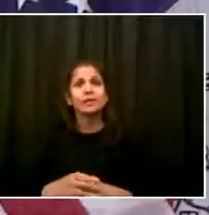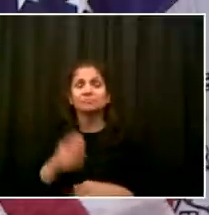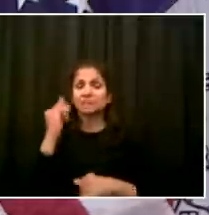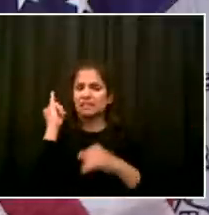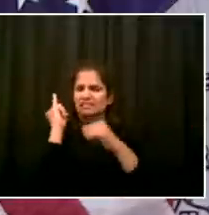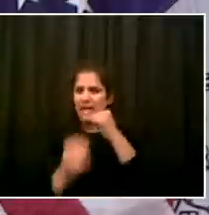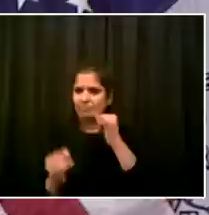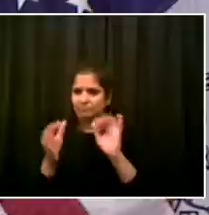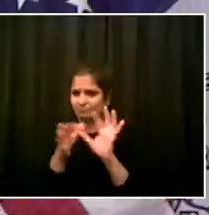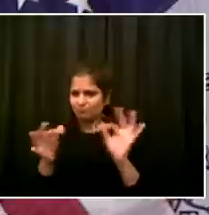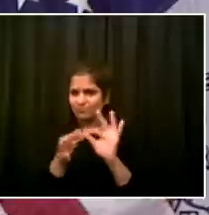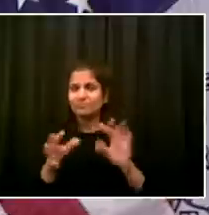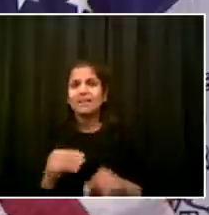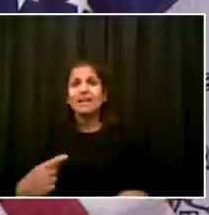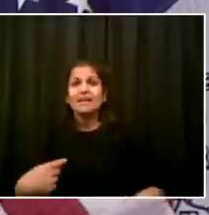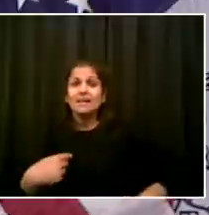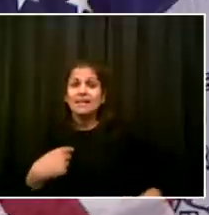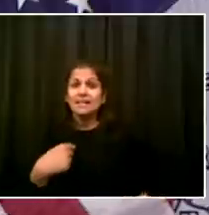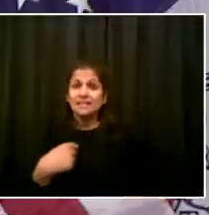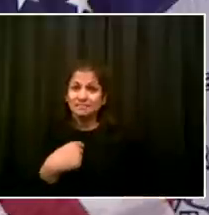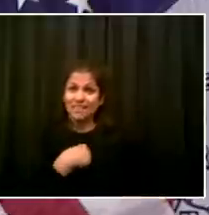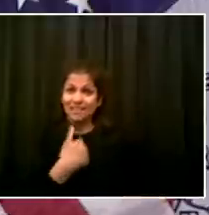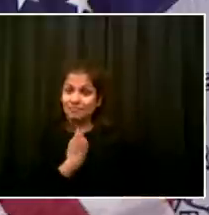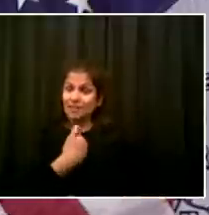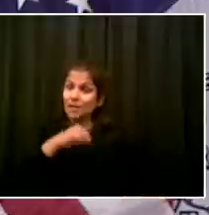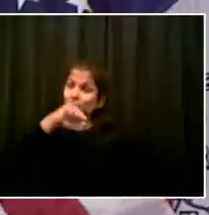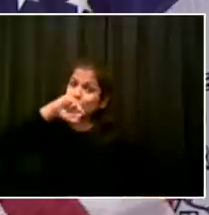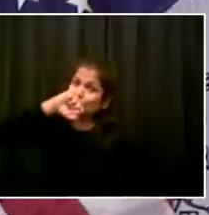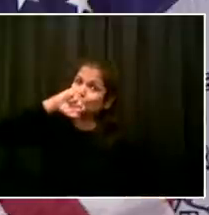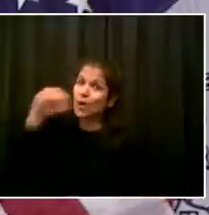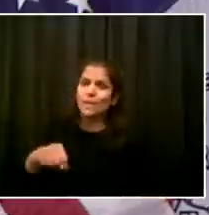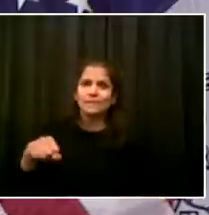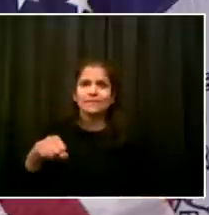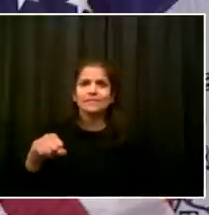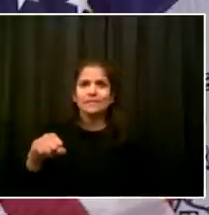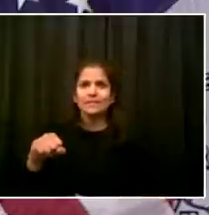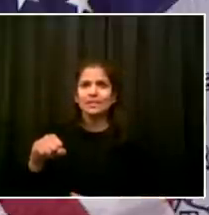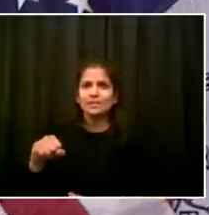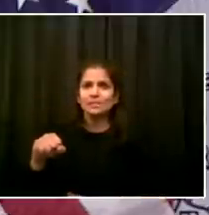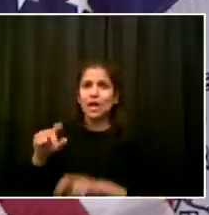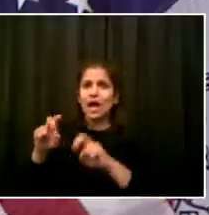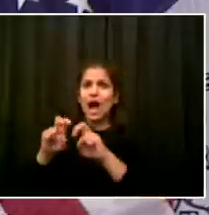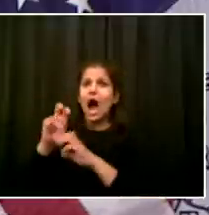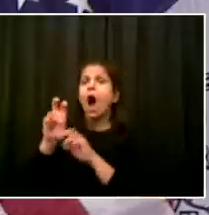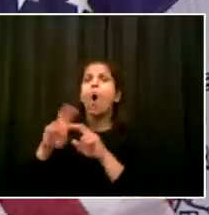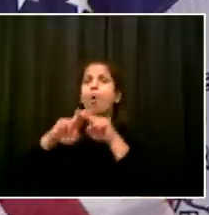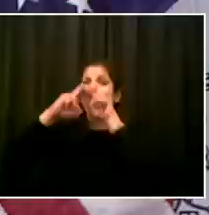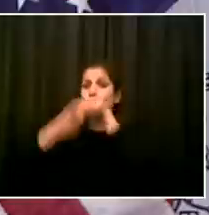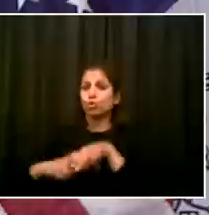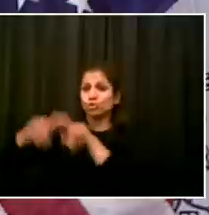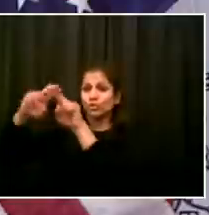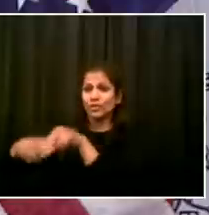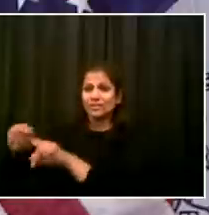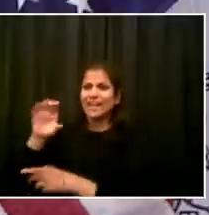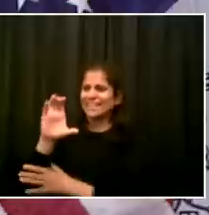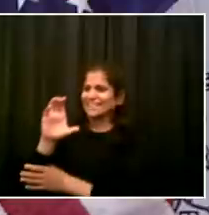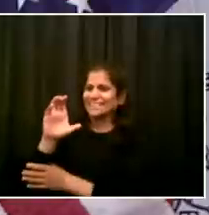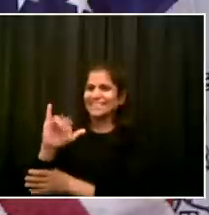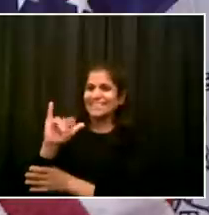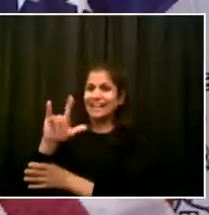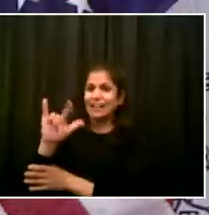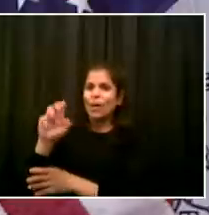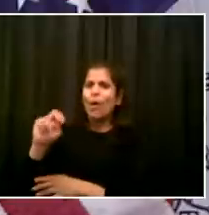Brooklyn, and the Mets play in Brooklyn, but there is no comparison. The number one beach is clearly Rockaway Beach.